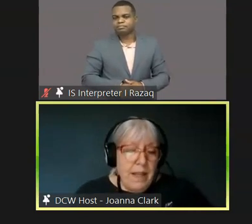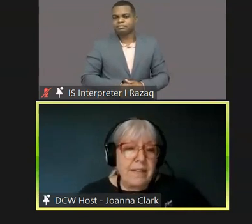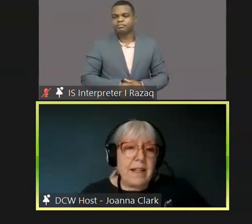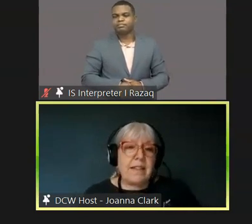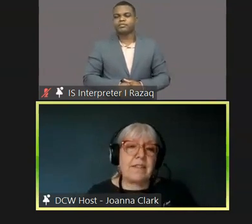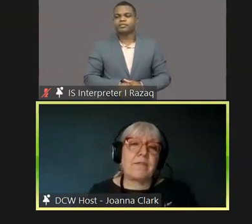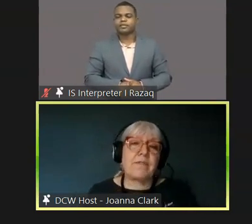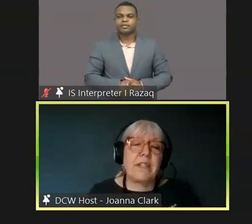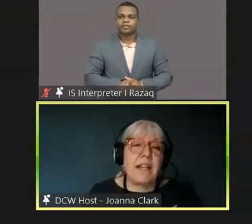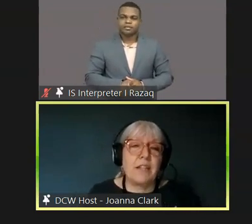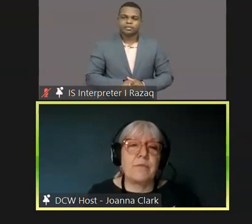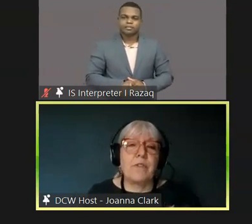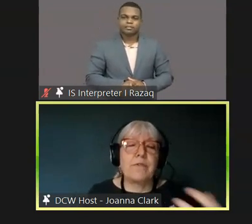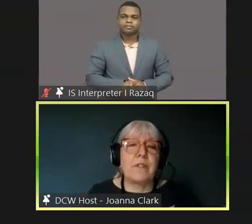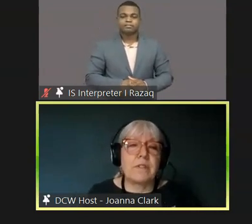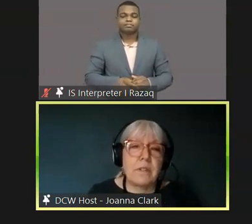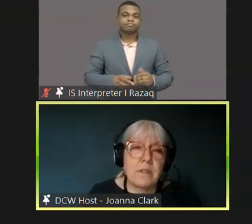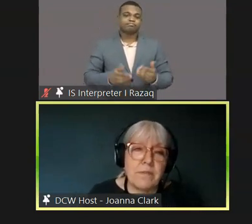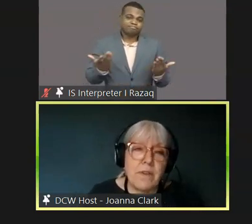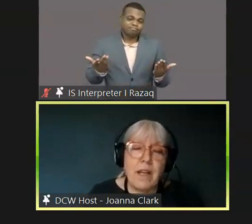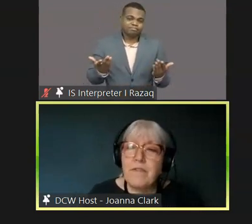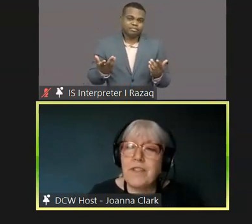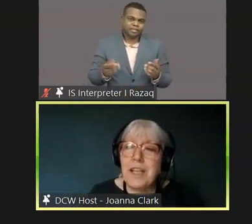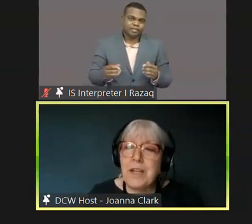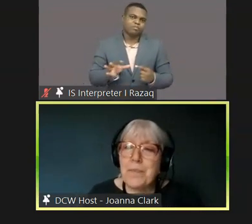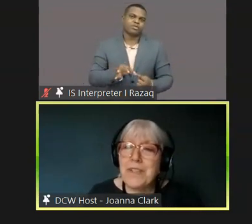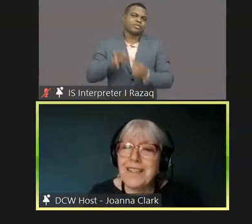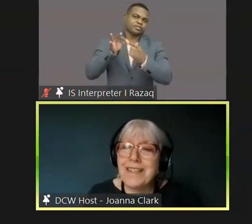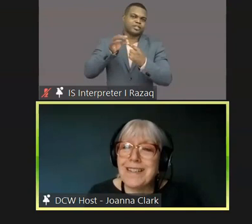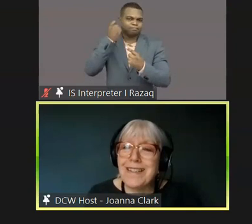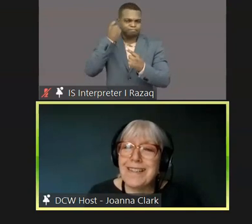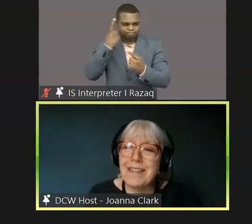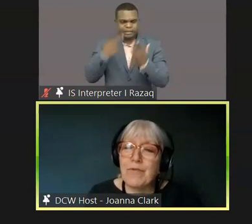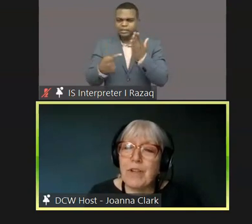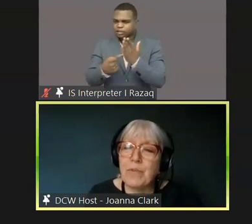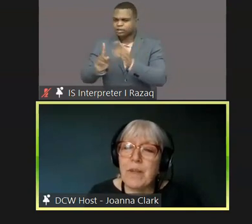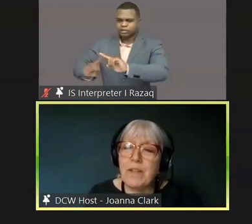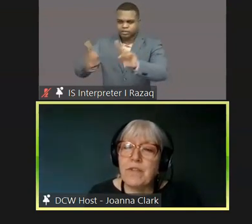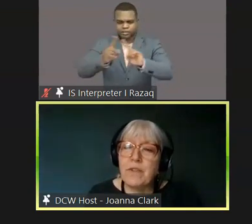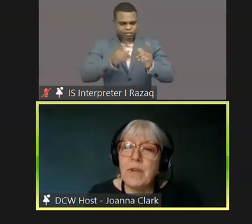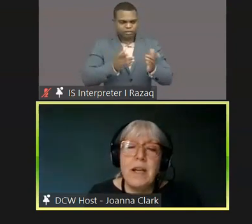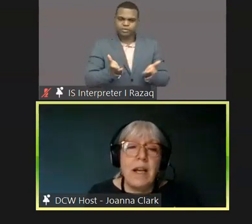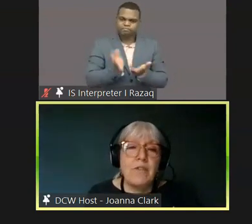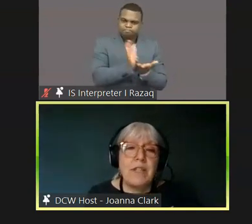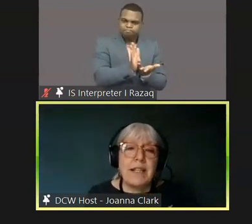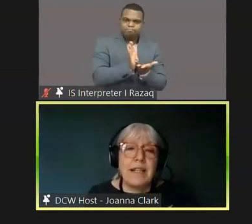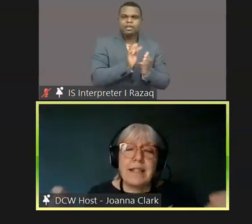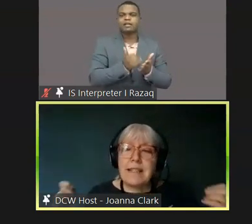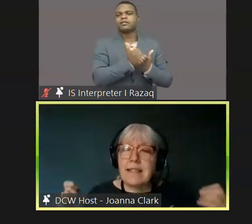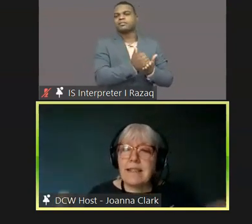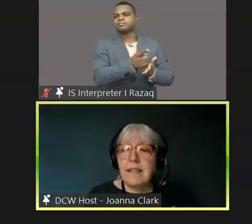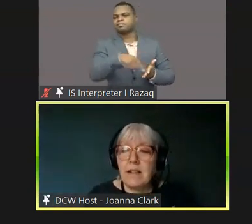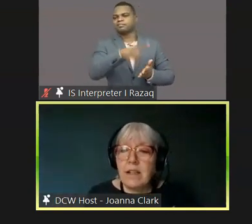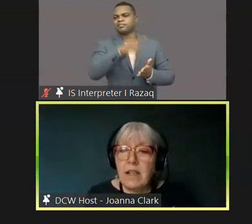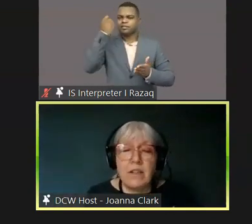And I think really helpful for the 5 tips that Rose went through. And really